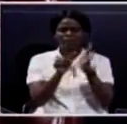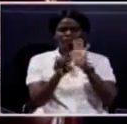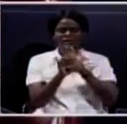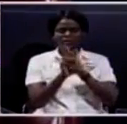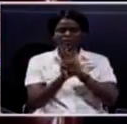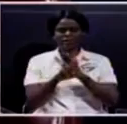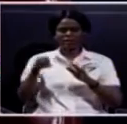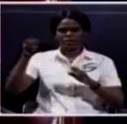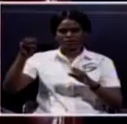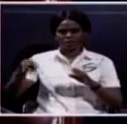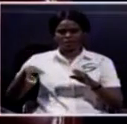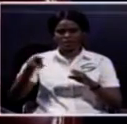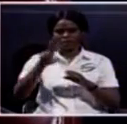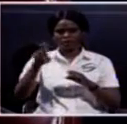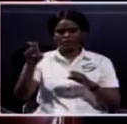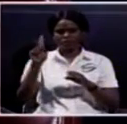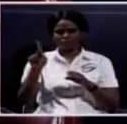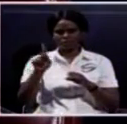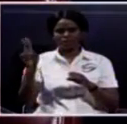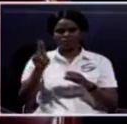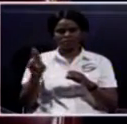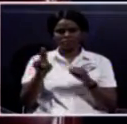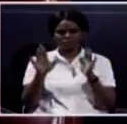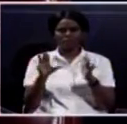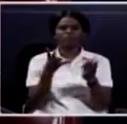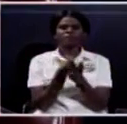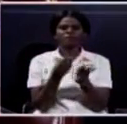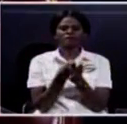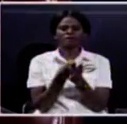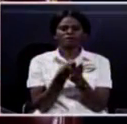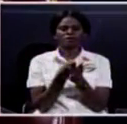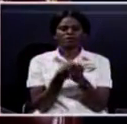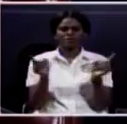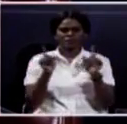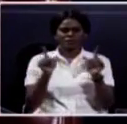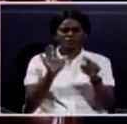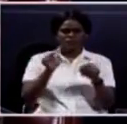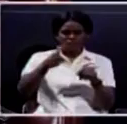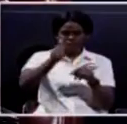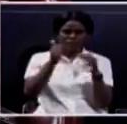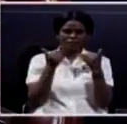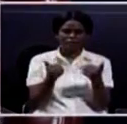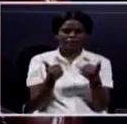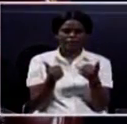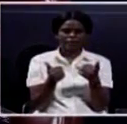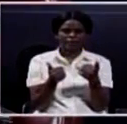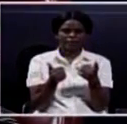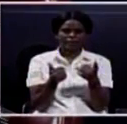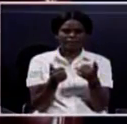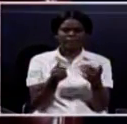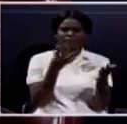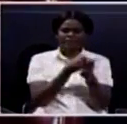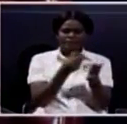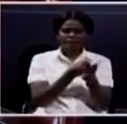example, it is 200 kwacha. That is user fee, where you are going to, if you want to buy